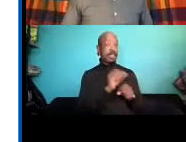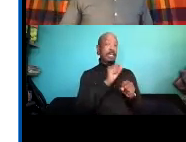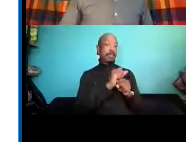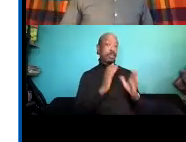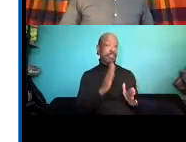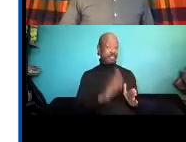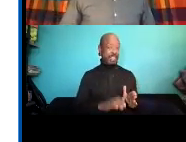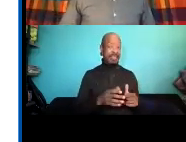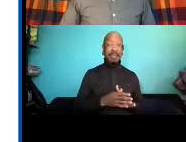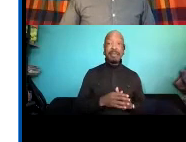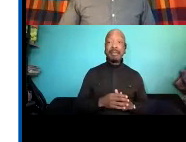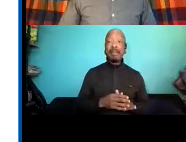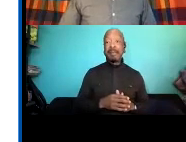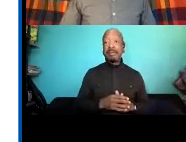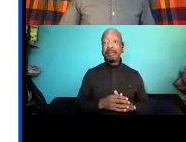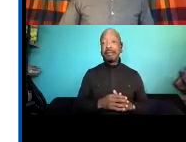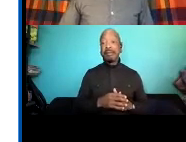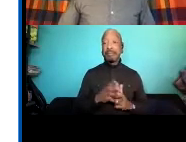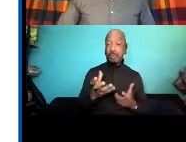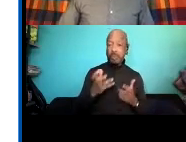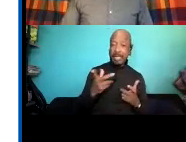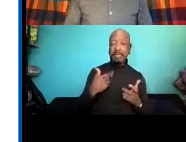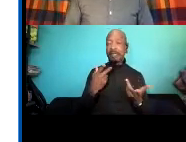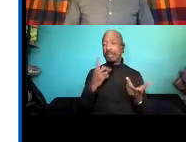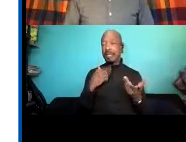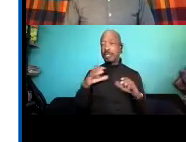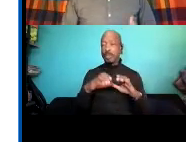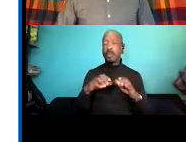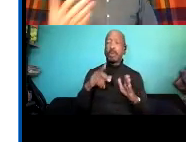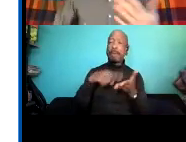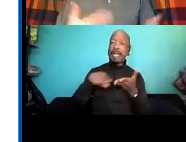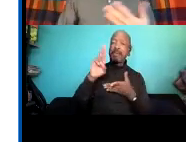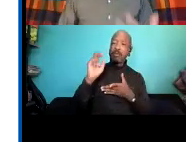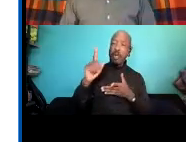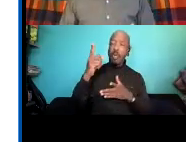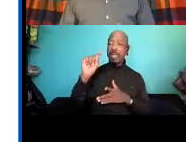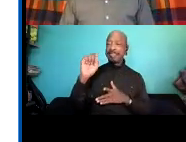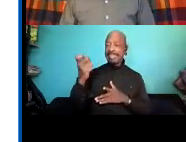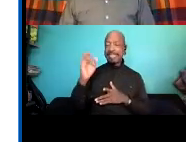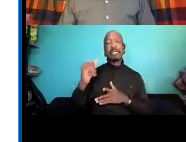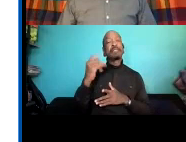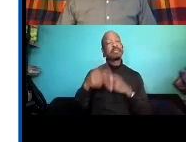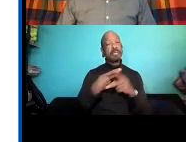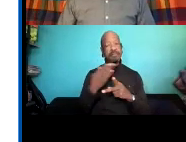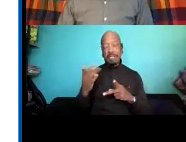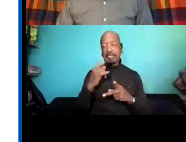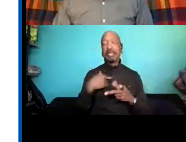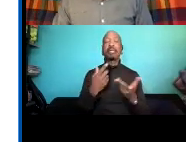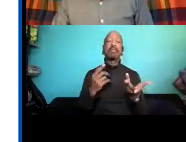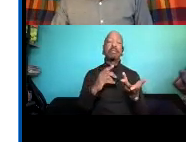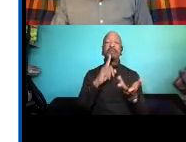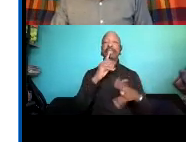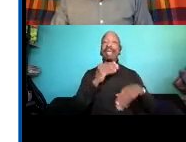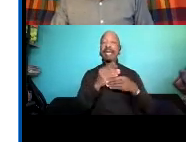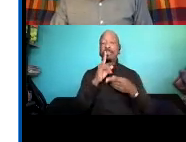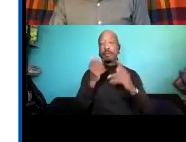want your company to issue wage statements and remit payroll taxes if it's just you? Those are the kind of formalities that can just add to the overall administrative